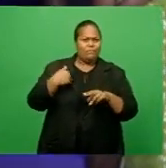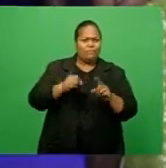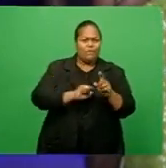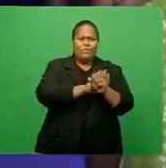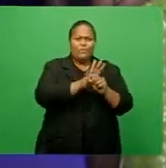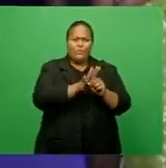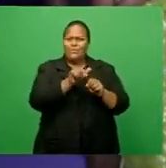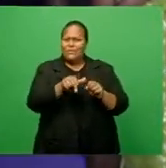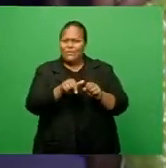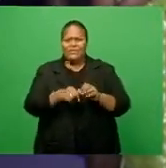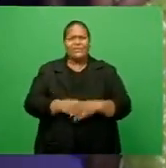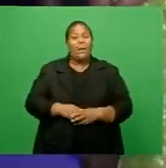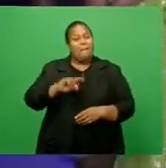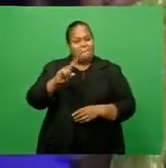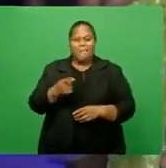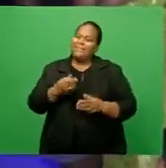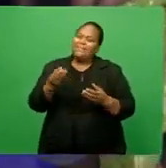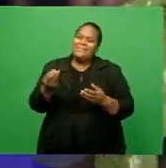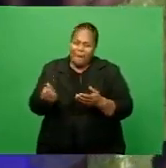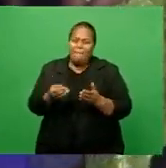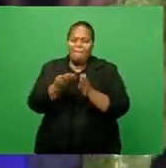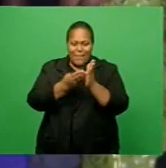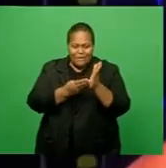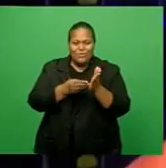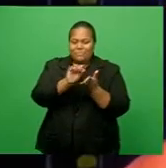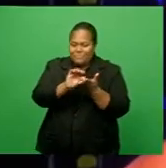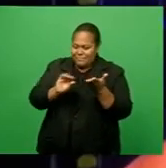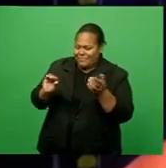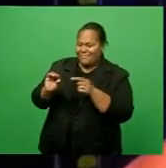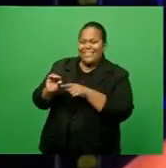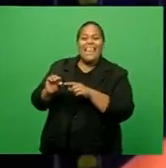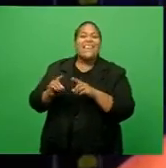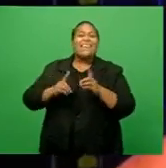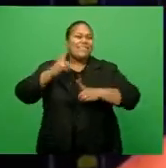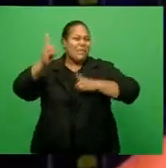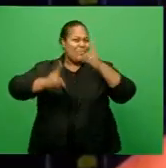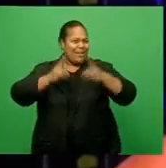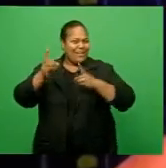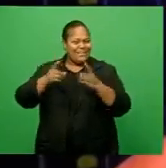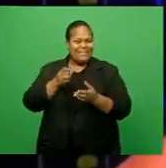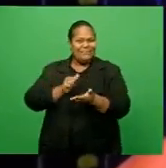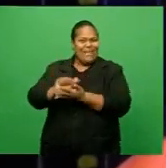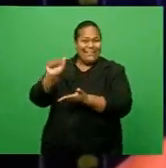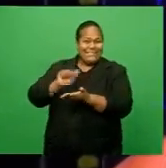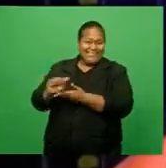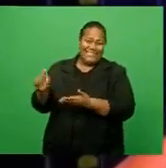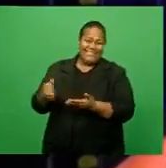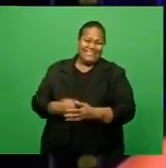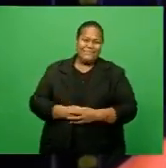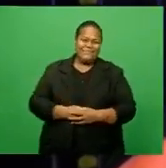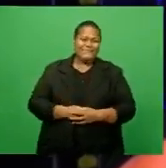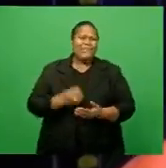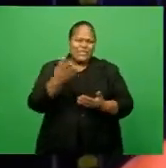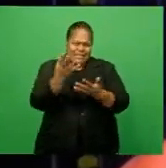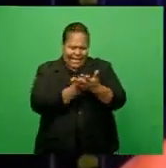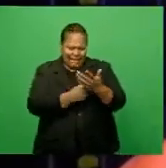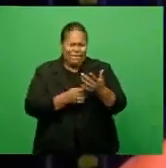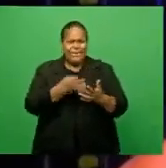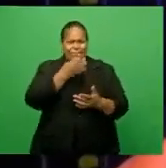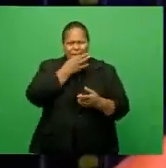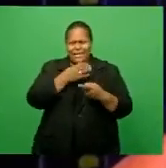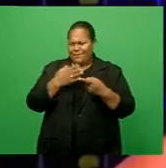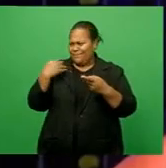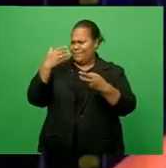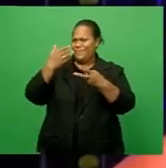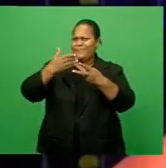manage to budget for their Diwali spending. I've taken a little bit of conservative approach actually, just to save a little bit, and then also you have to be,